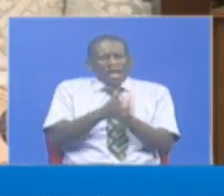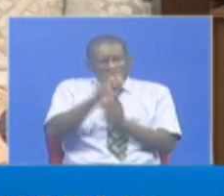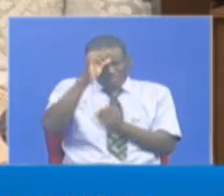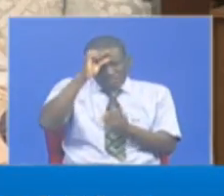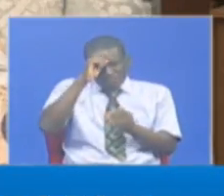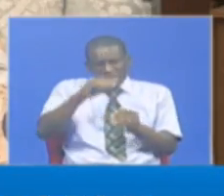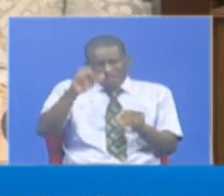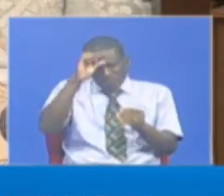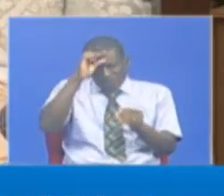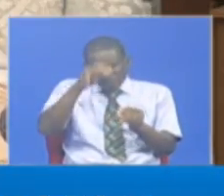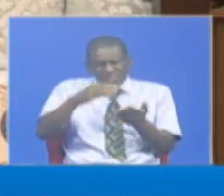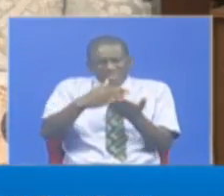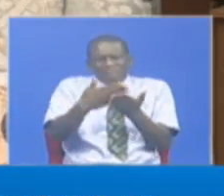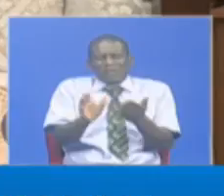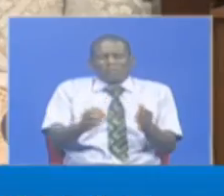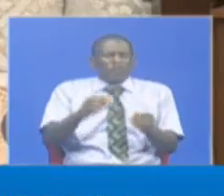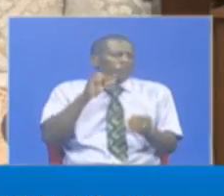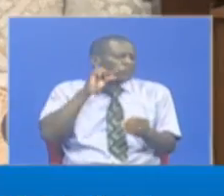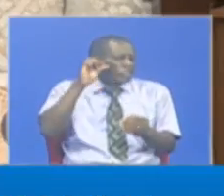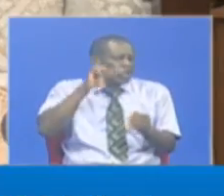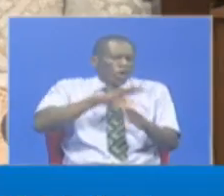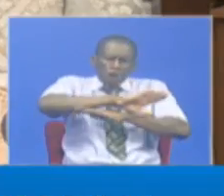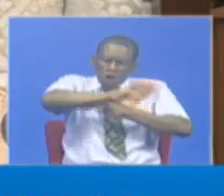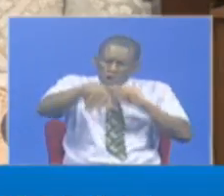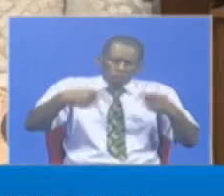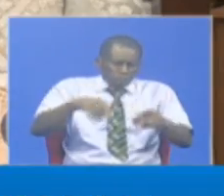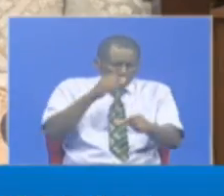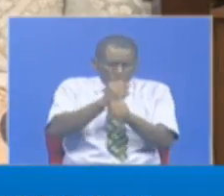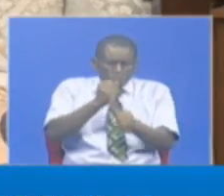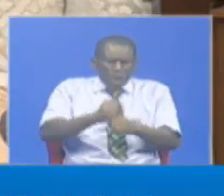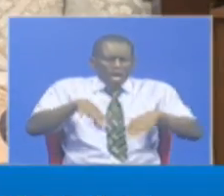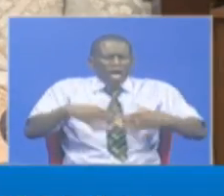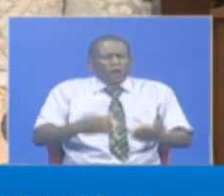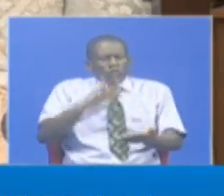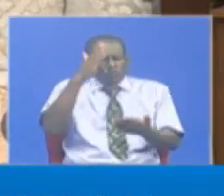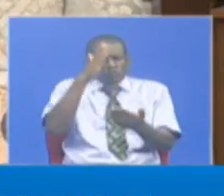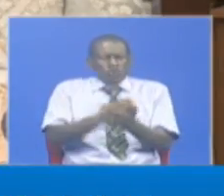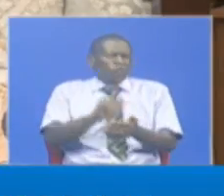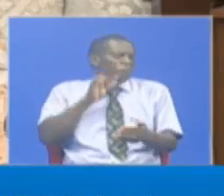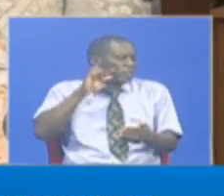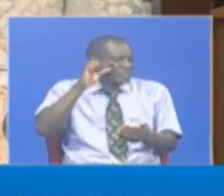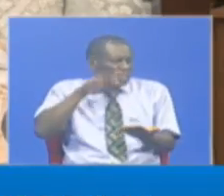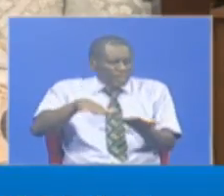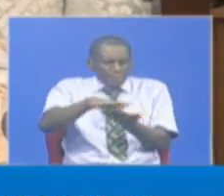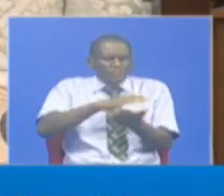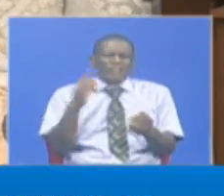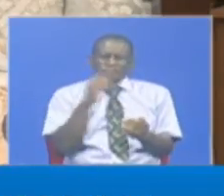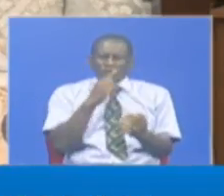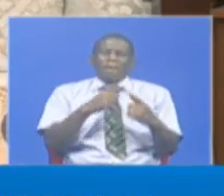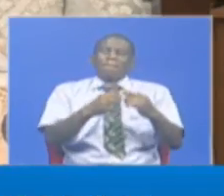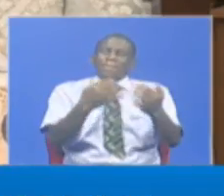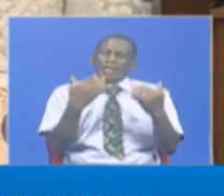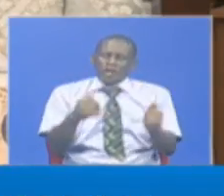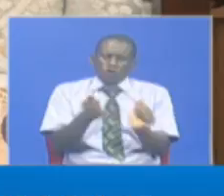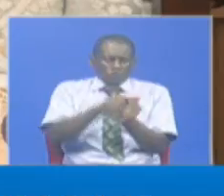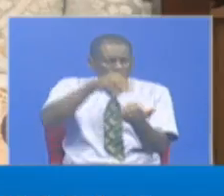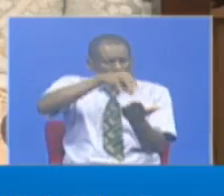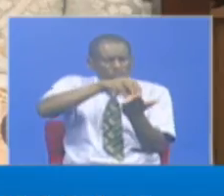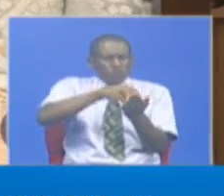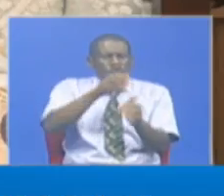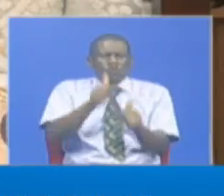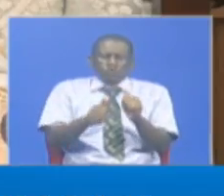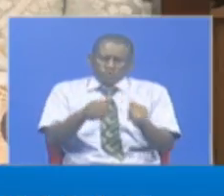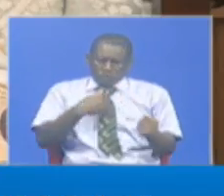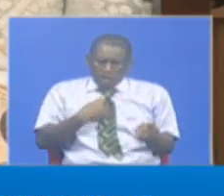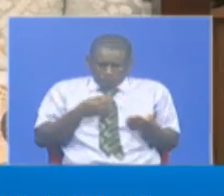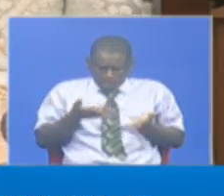Department of Gender, everybody works around how to prevent gender-based violence. But now with the situation we are finding